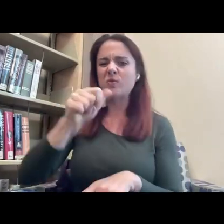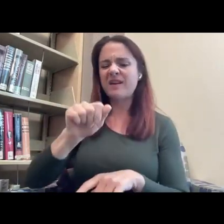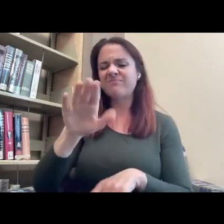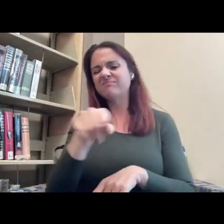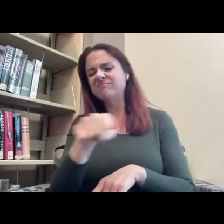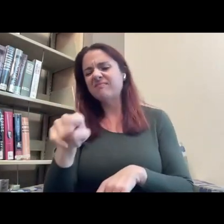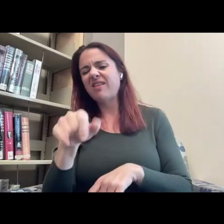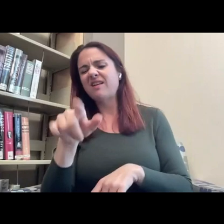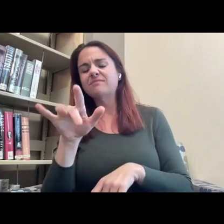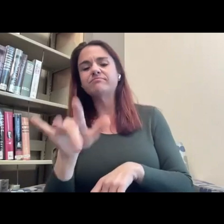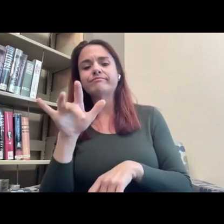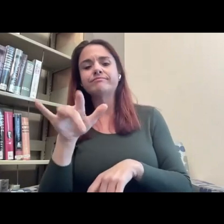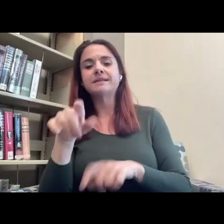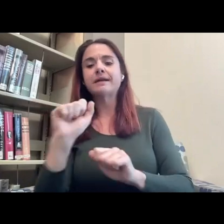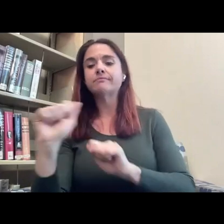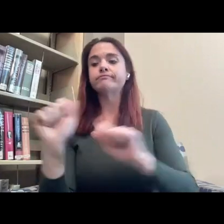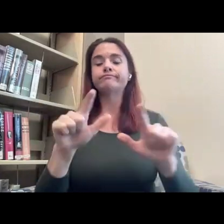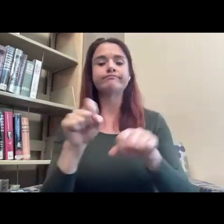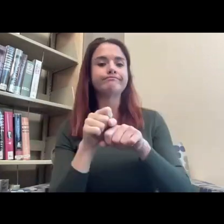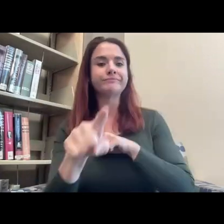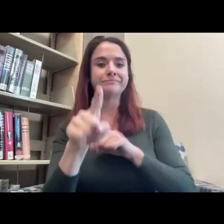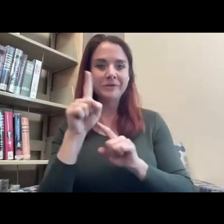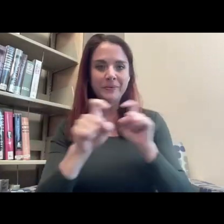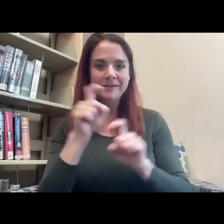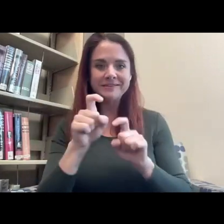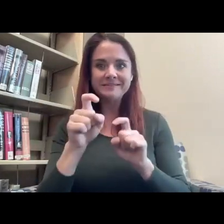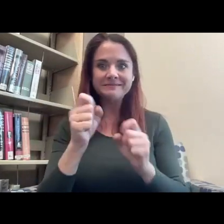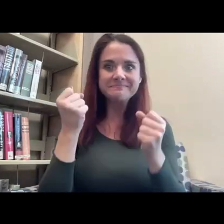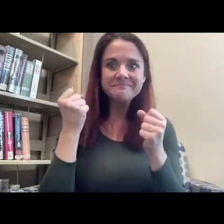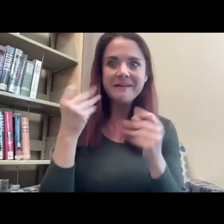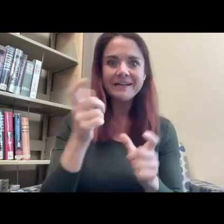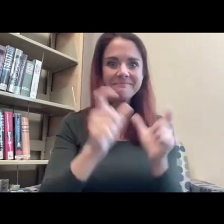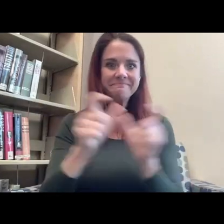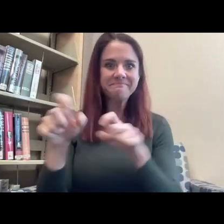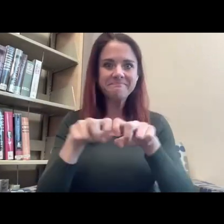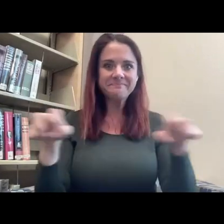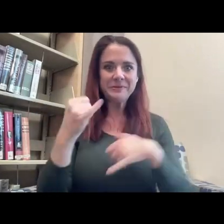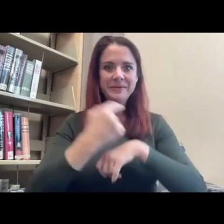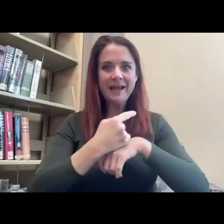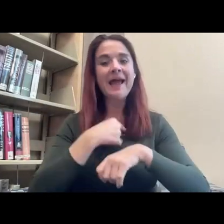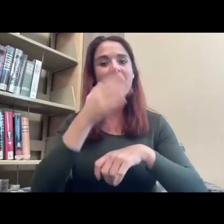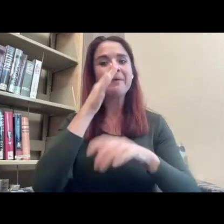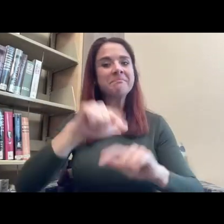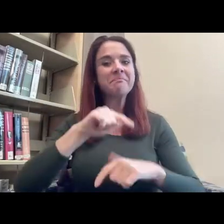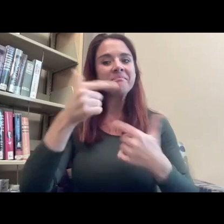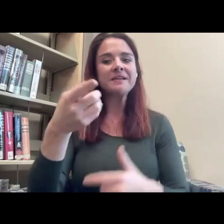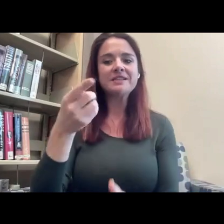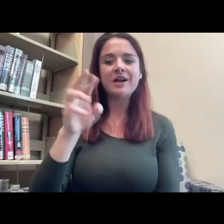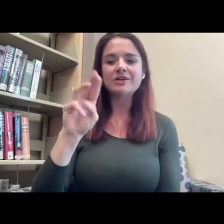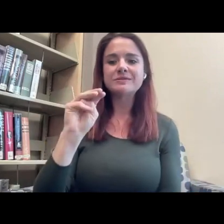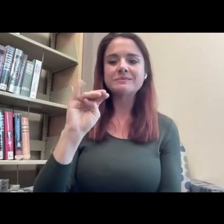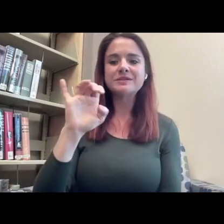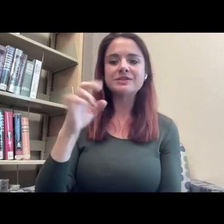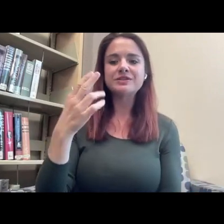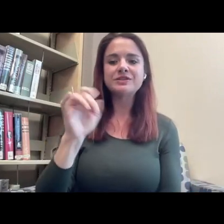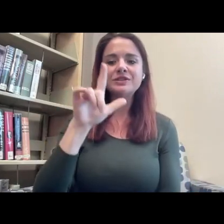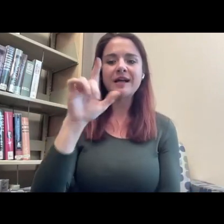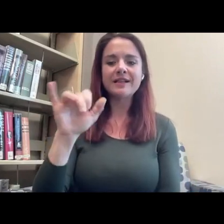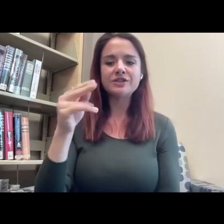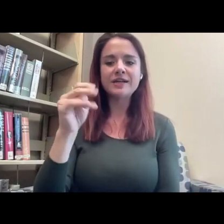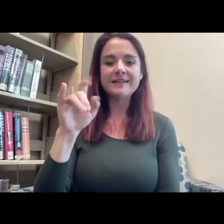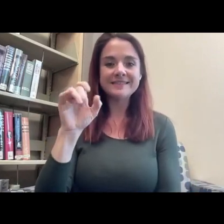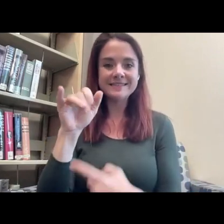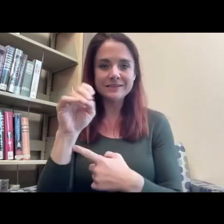screen. So since we have a large panel today, I will now hand it over to Dr. Michelle Janelsons, who will start our